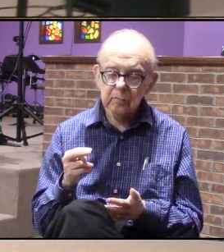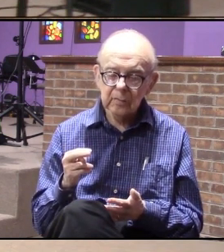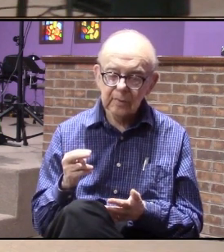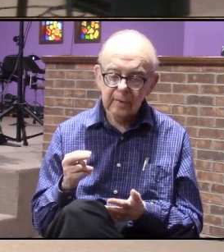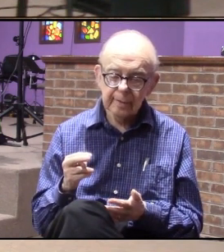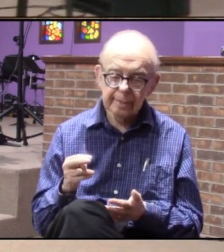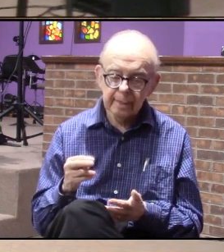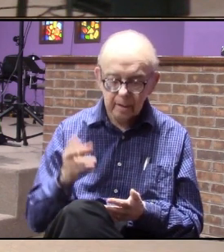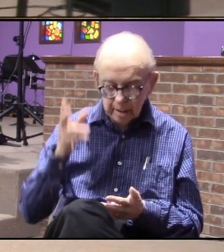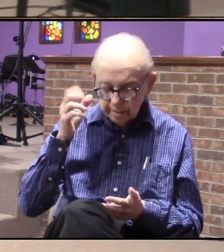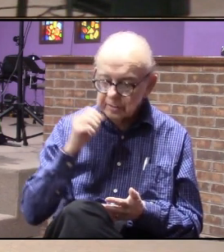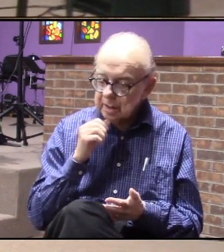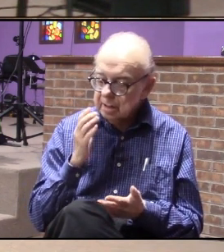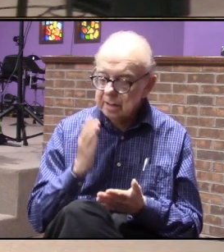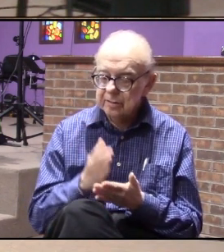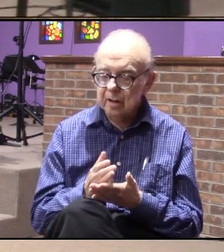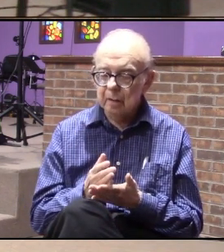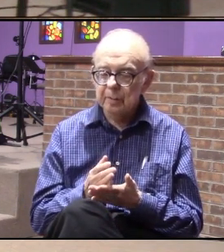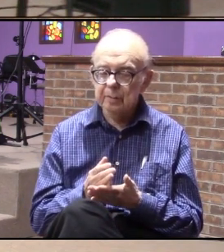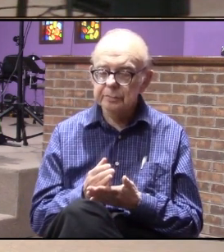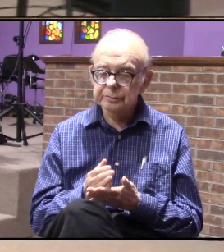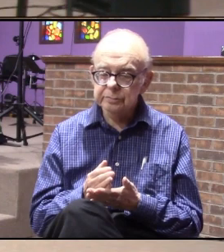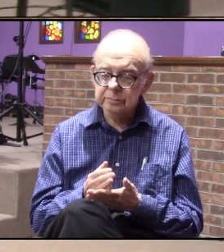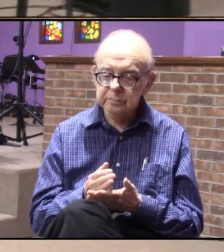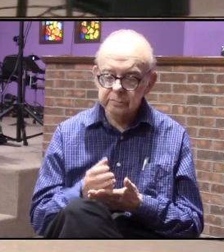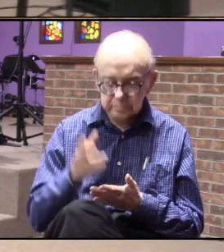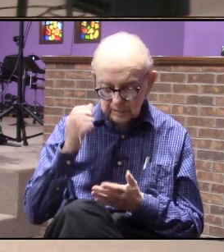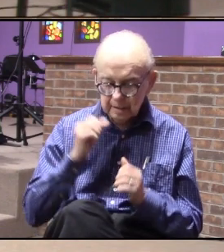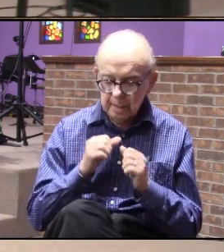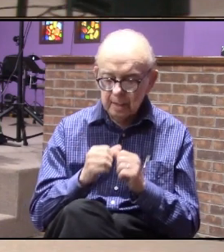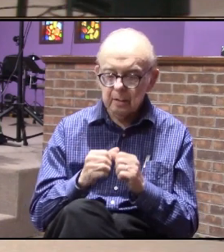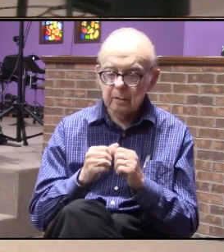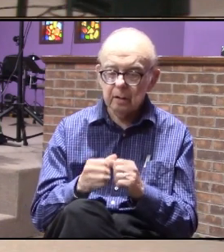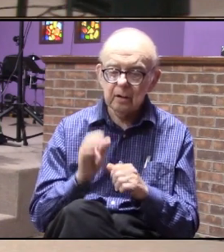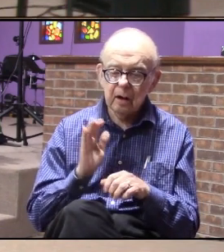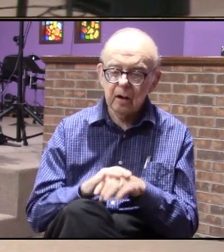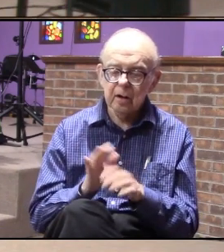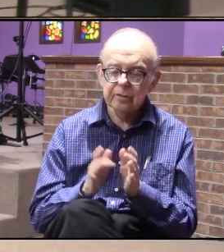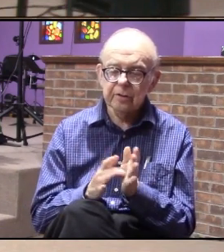He didn't stop. He was constantly on him.